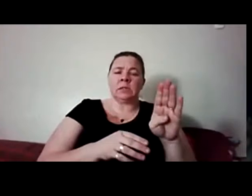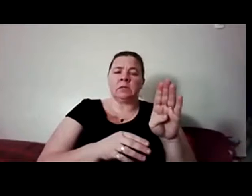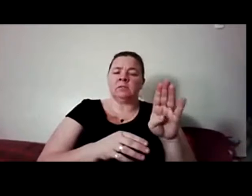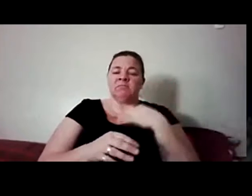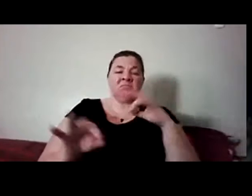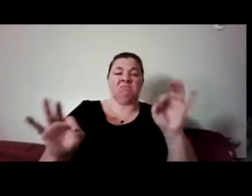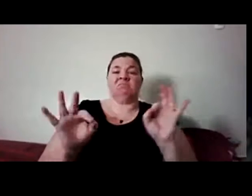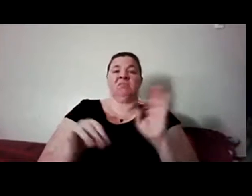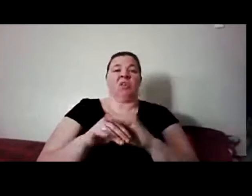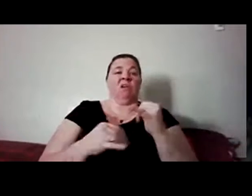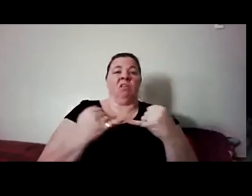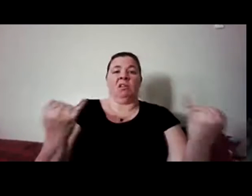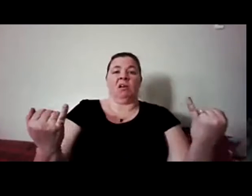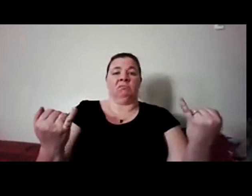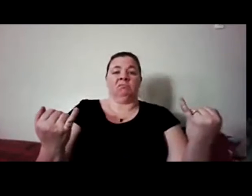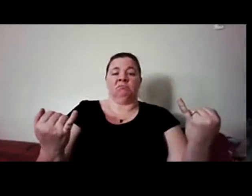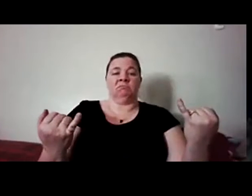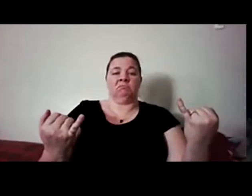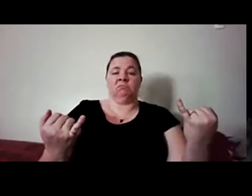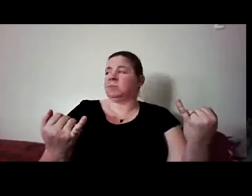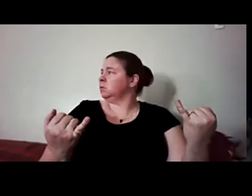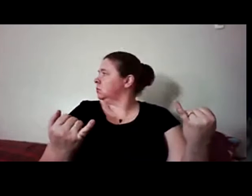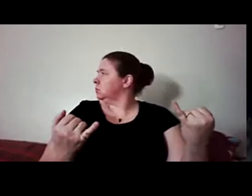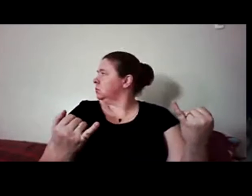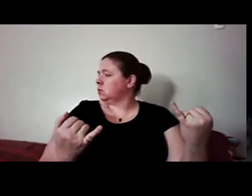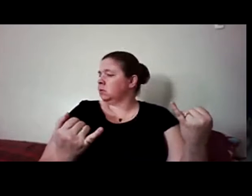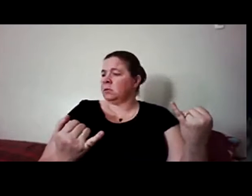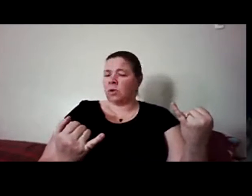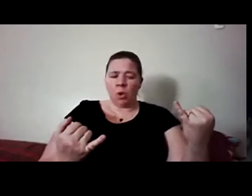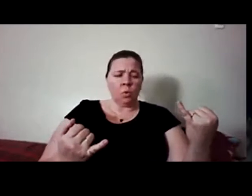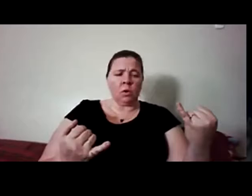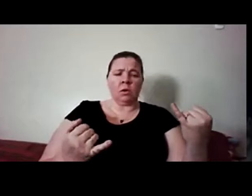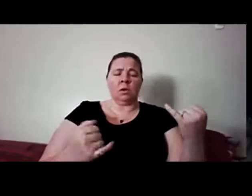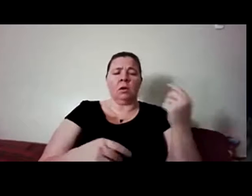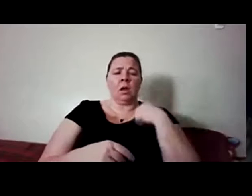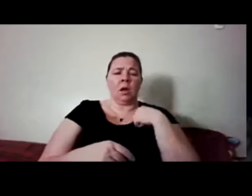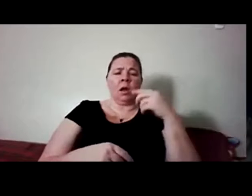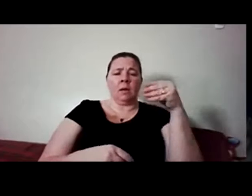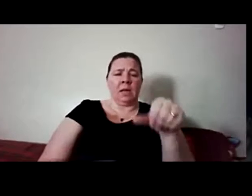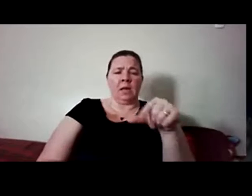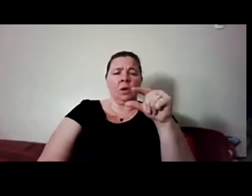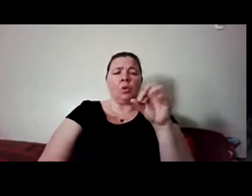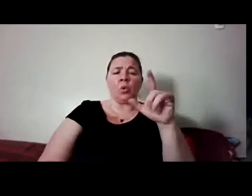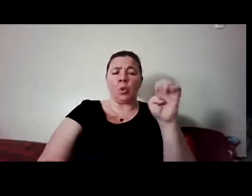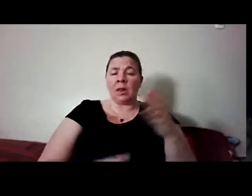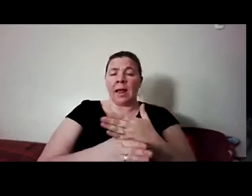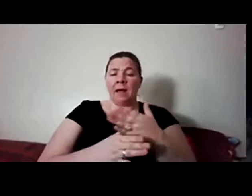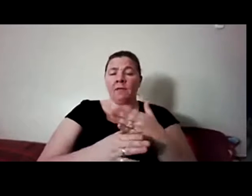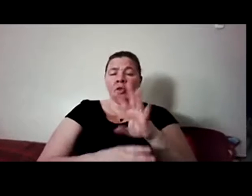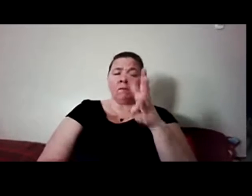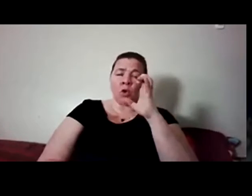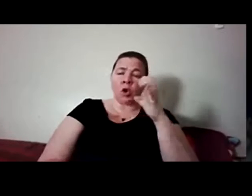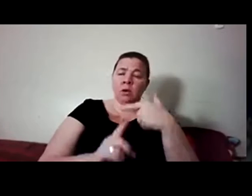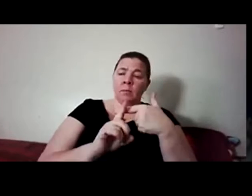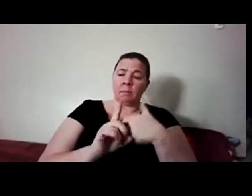insignificant online. But I can tell you this, I pay Google averagely